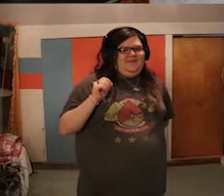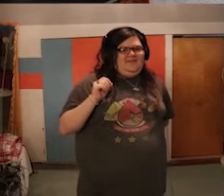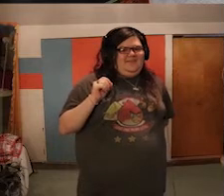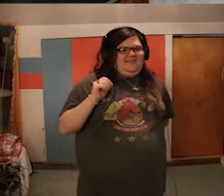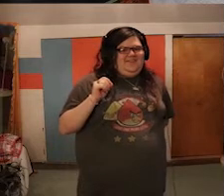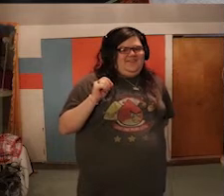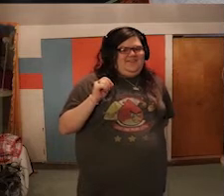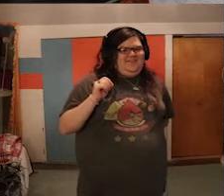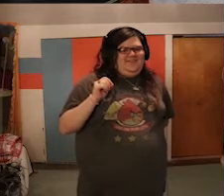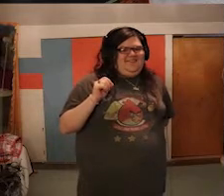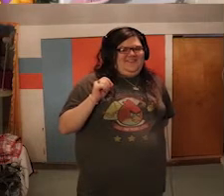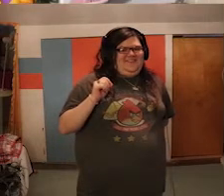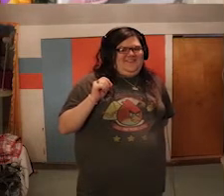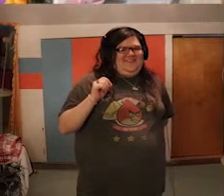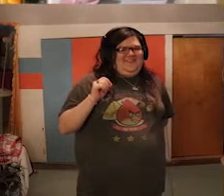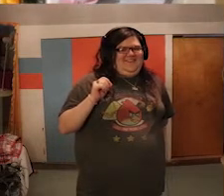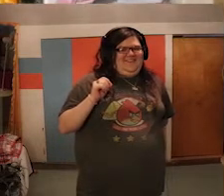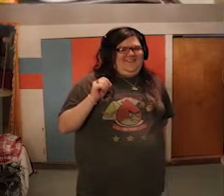Huh? I was with you.